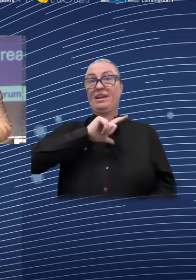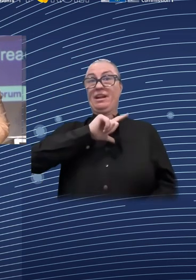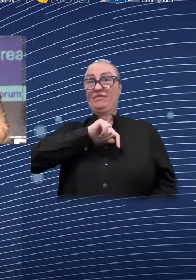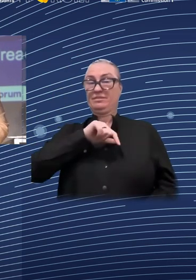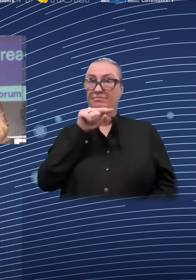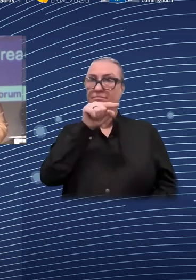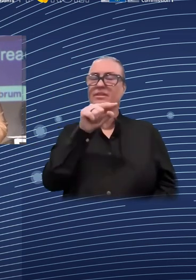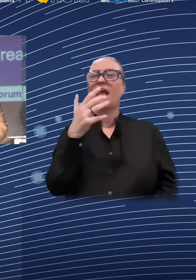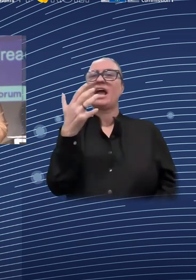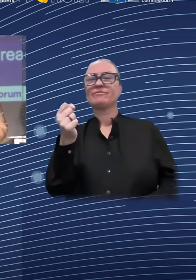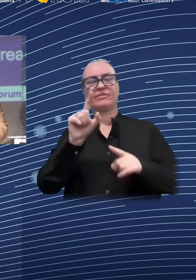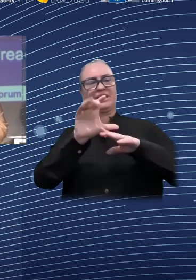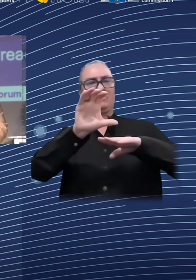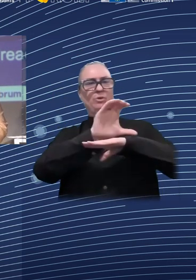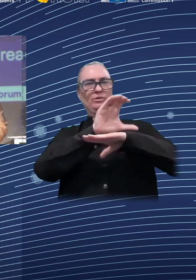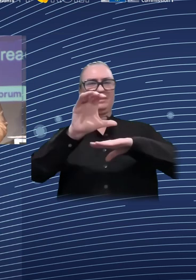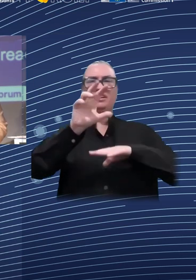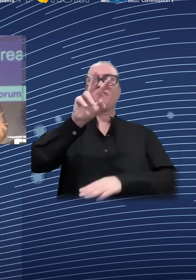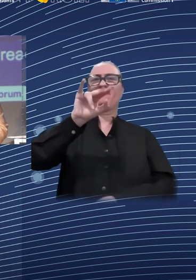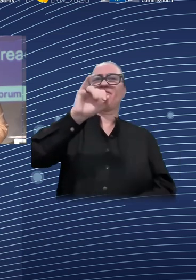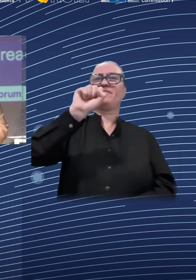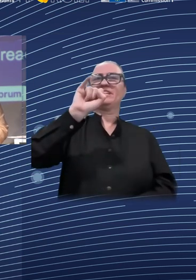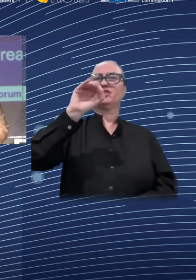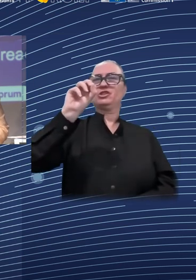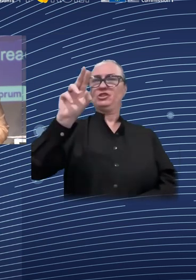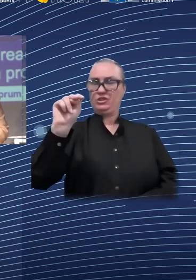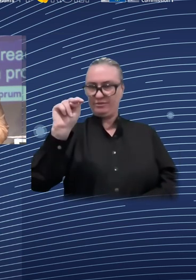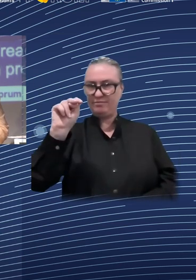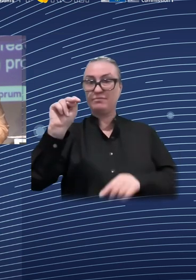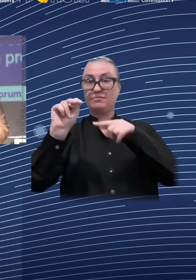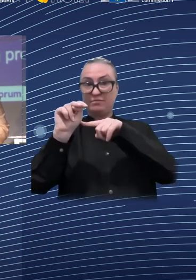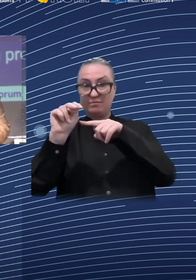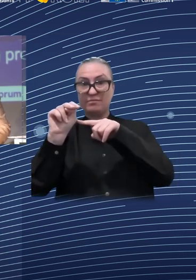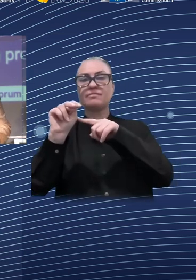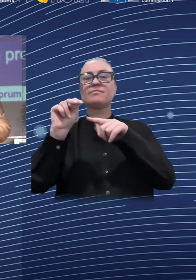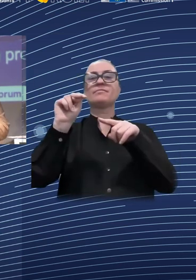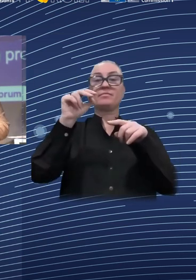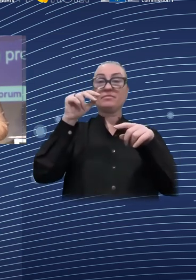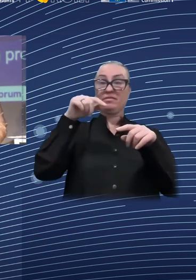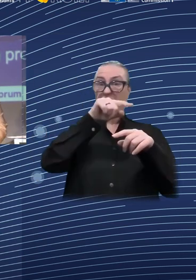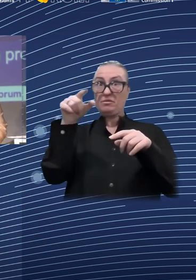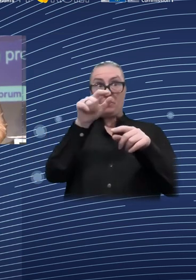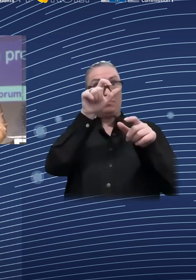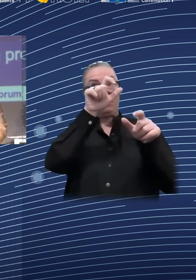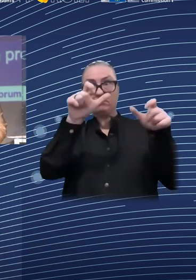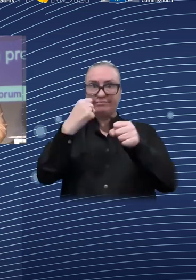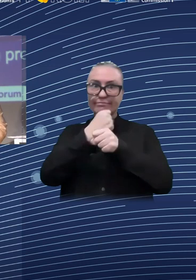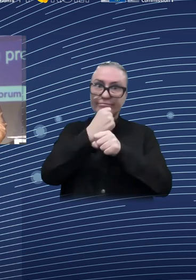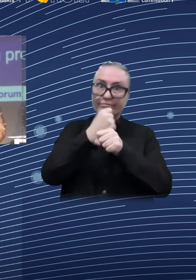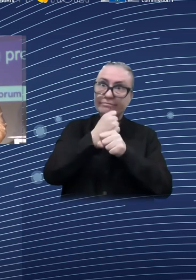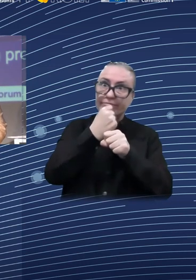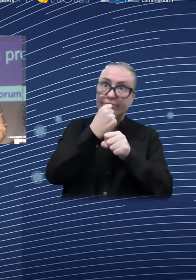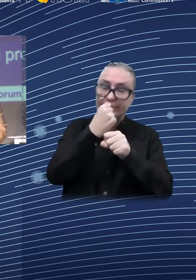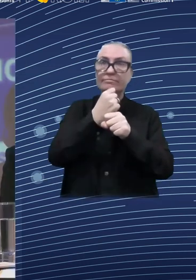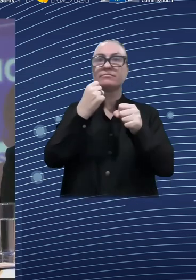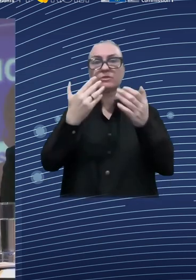quality control on production lines, computer vision is irreplaceable. So as for the other like new